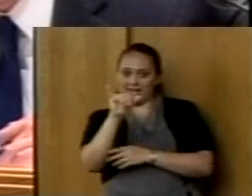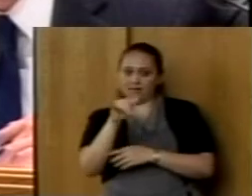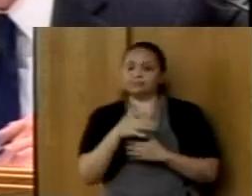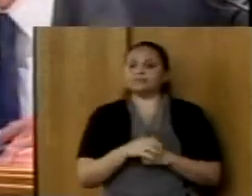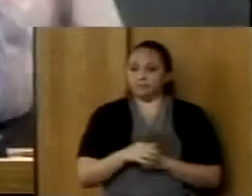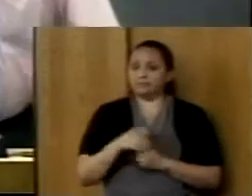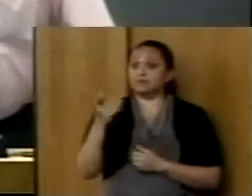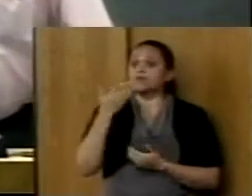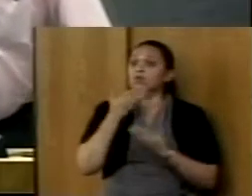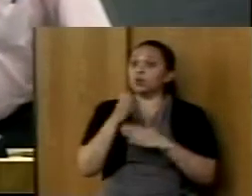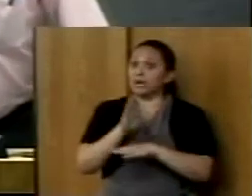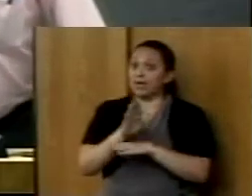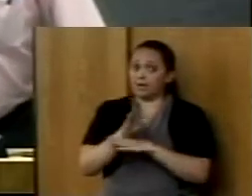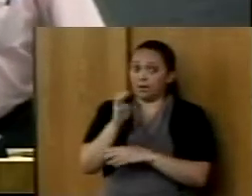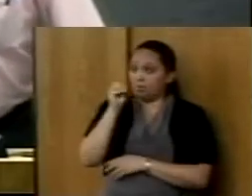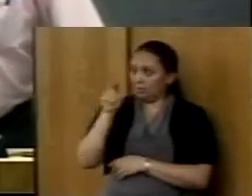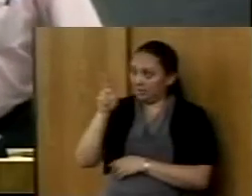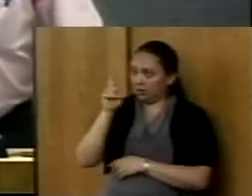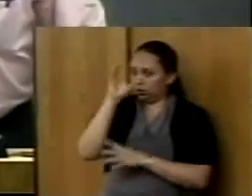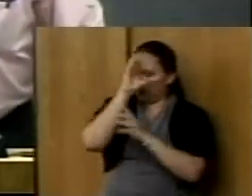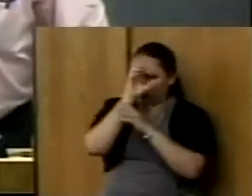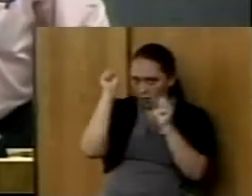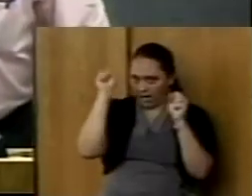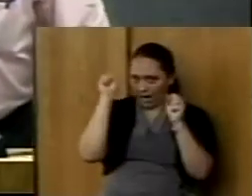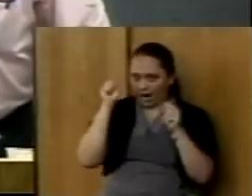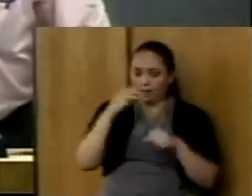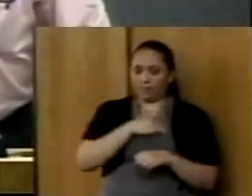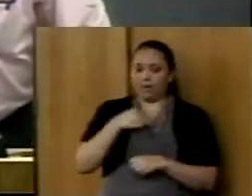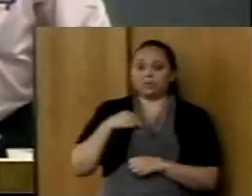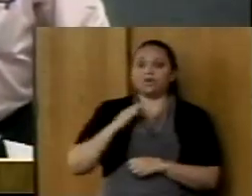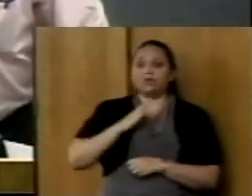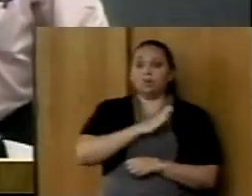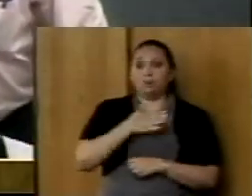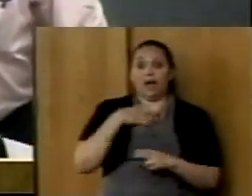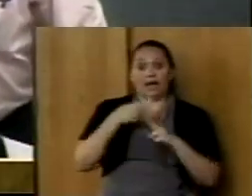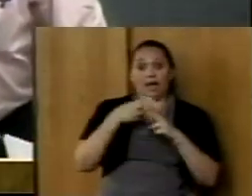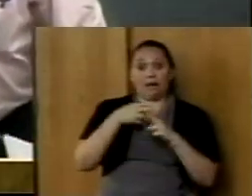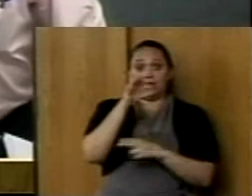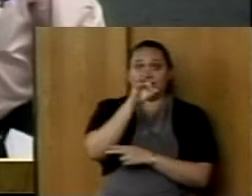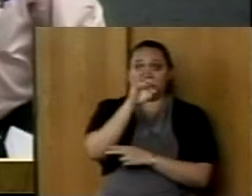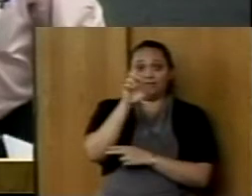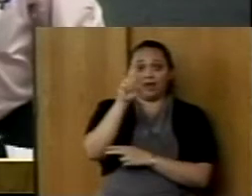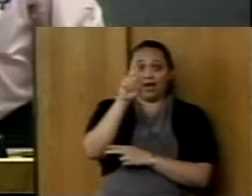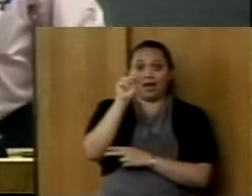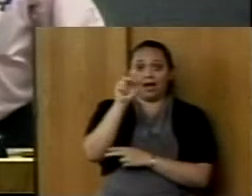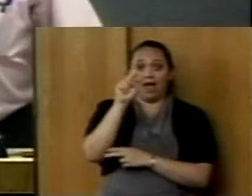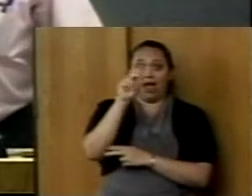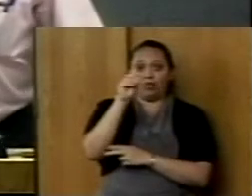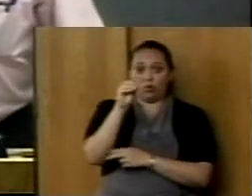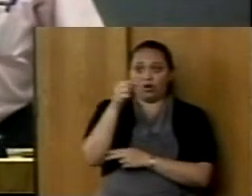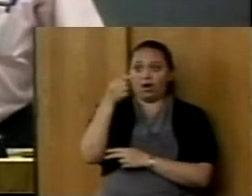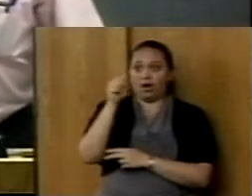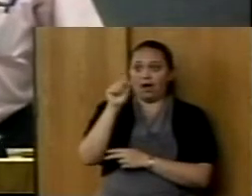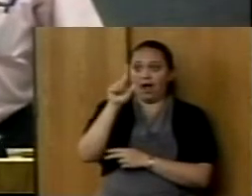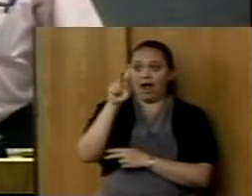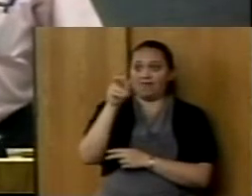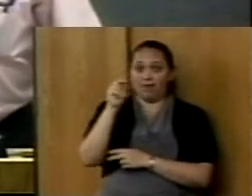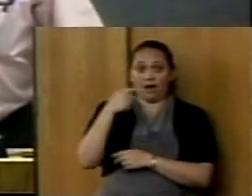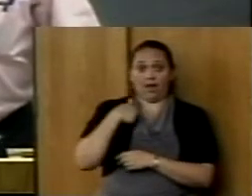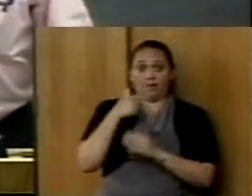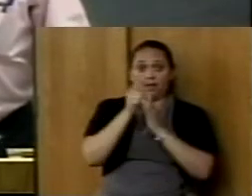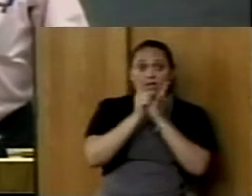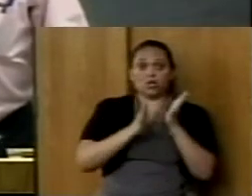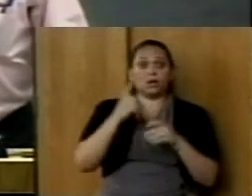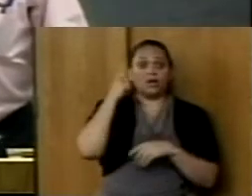Good evening, Mr. Superintendent and members of the board. My name is Fernando Galvan. I am the attorney for